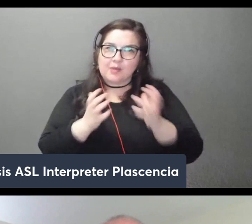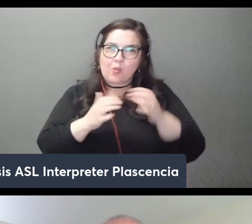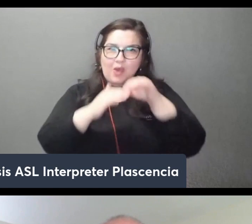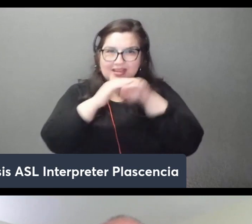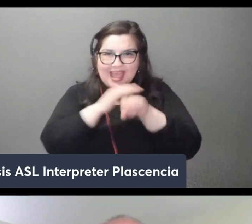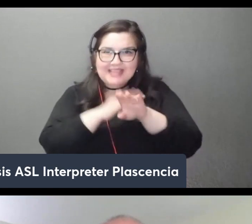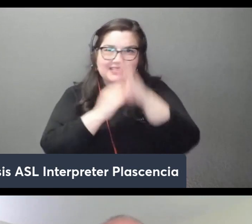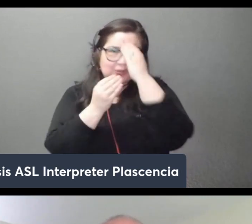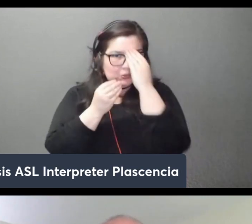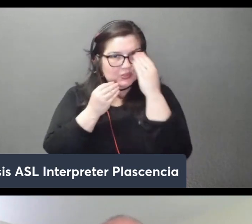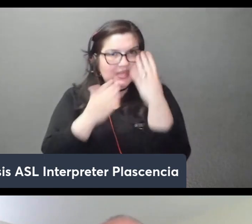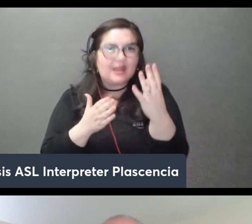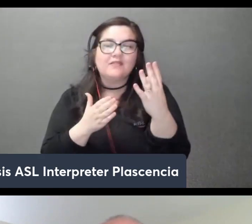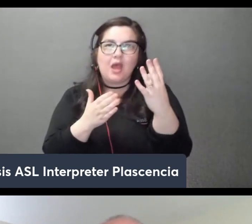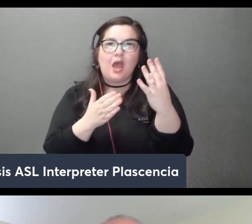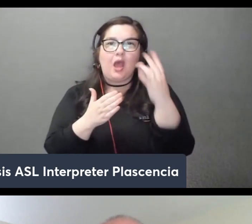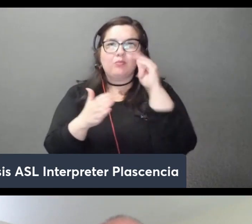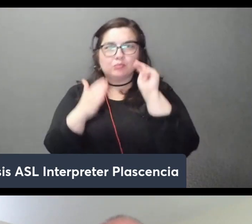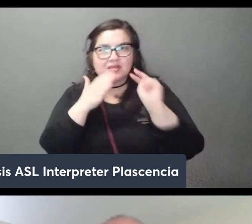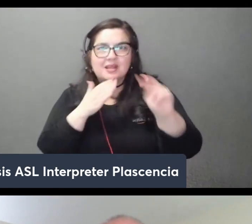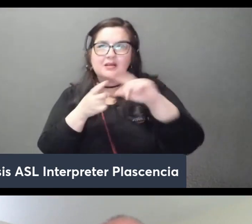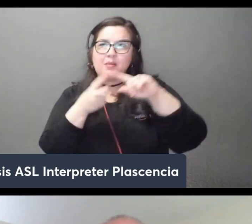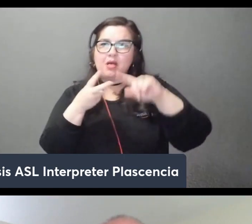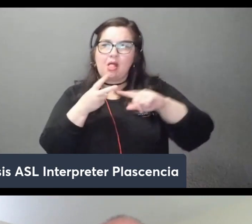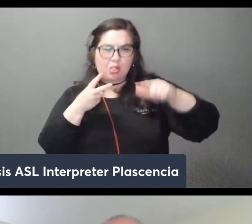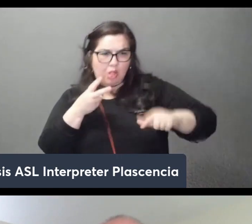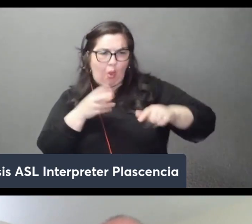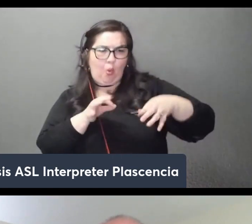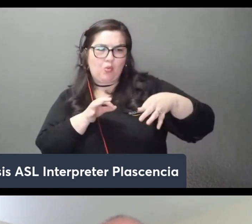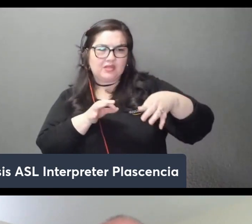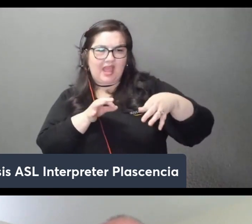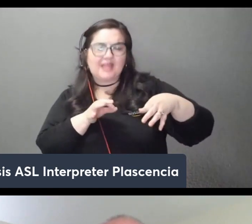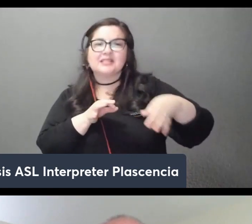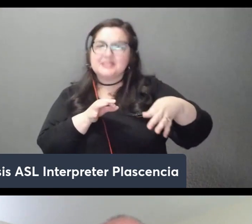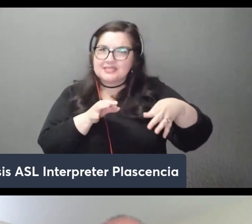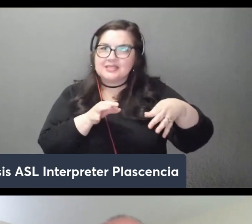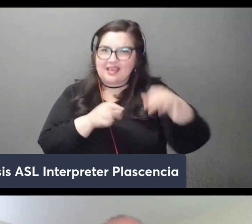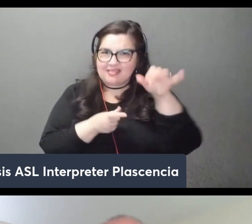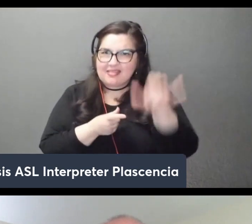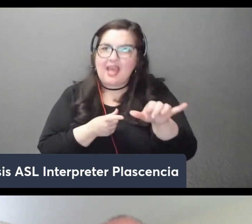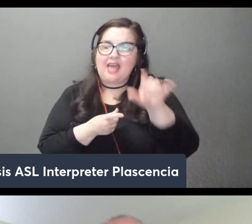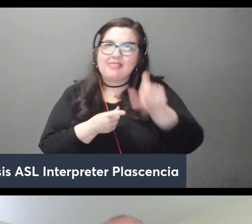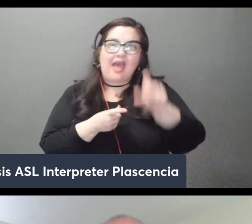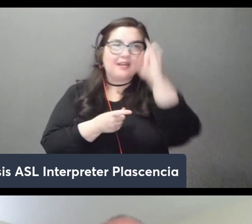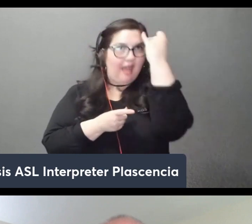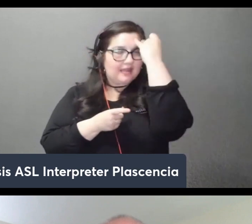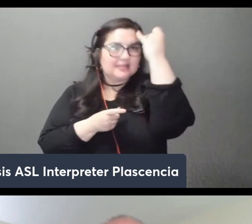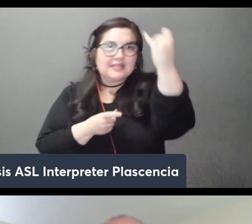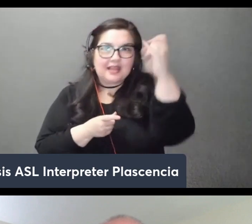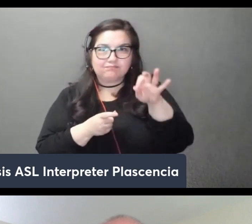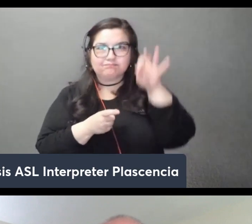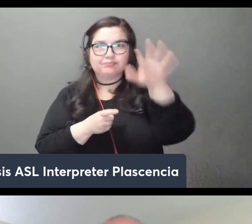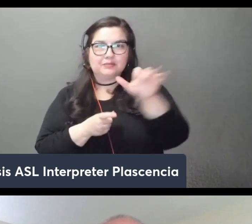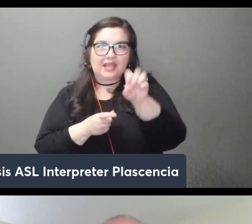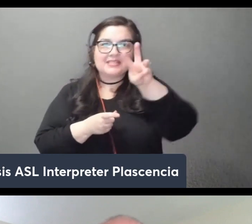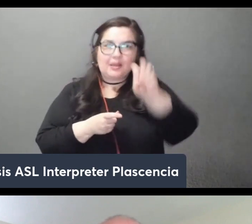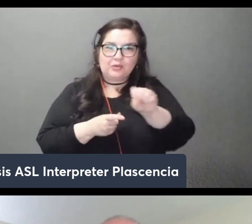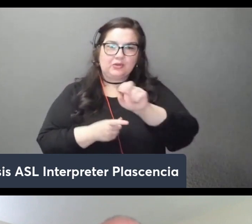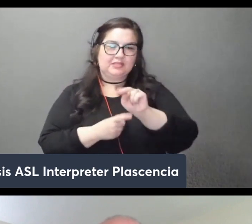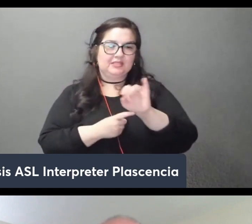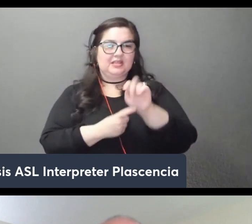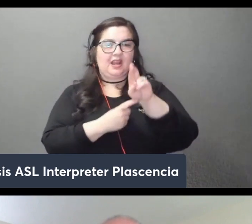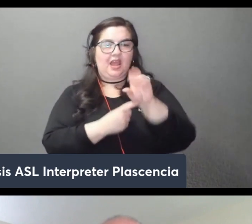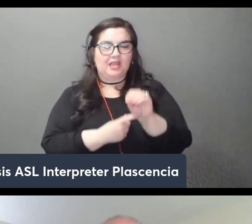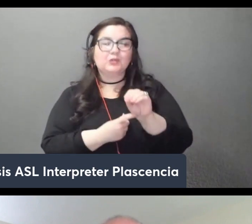data in a very predictable and low latency fashion. That is where the whole idea of AWS Nitro SSD came into